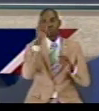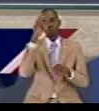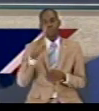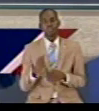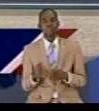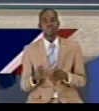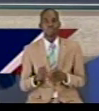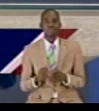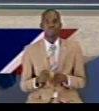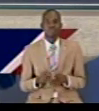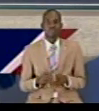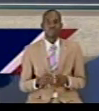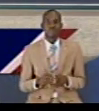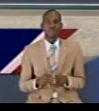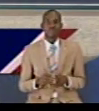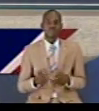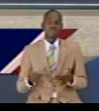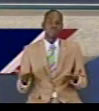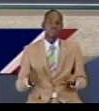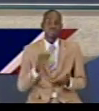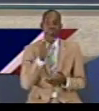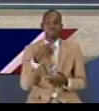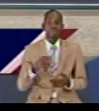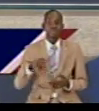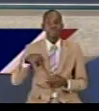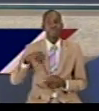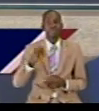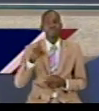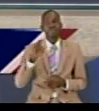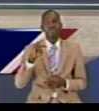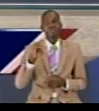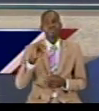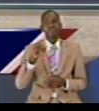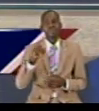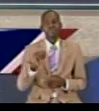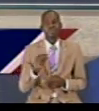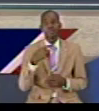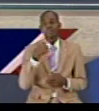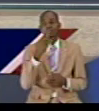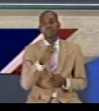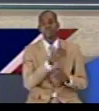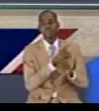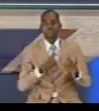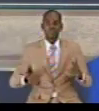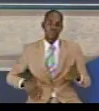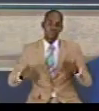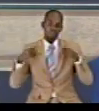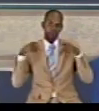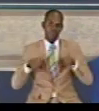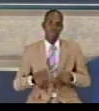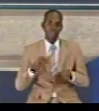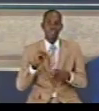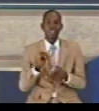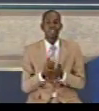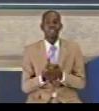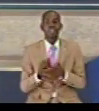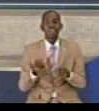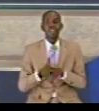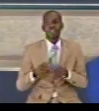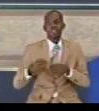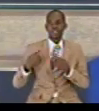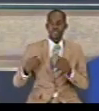is a psalmist telling the Lord personally that as the hart, as